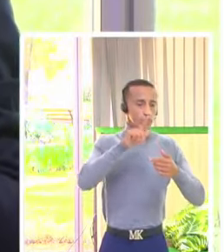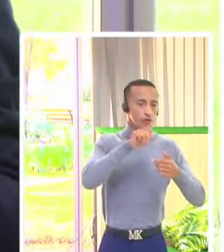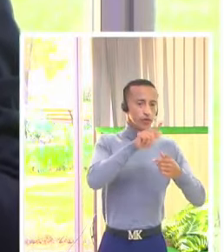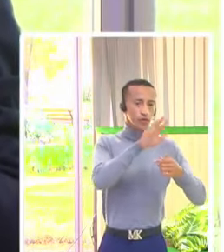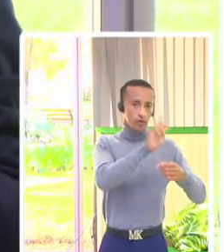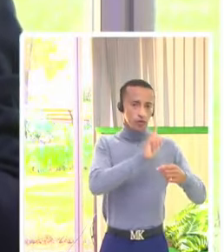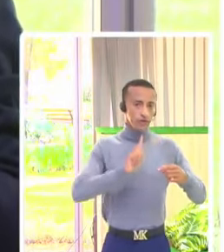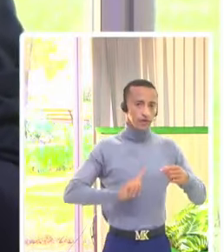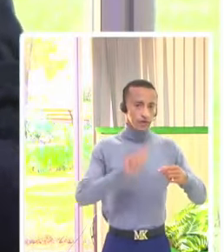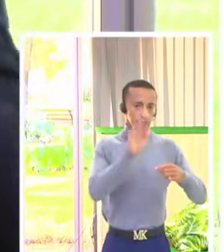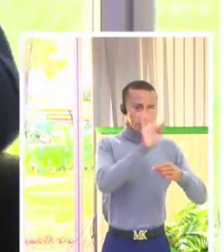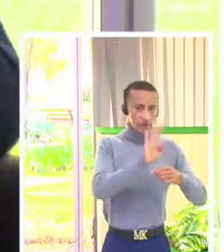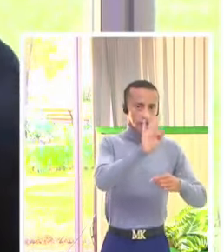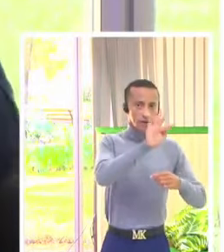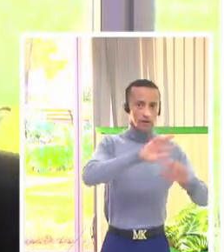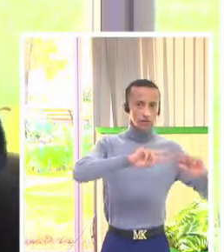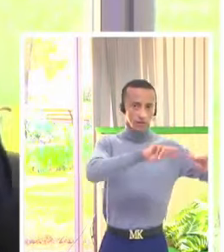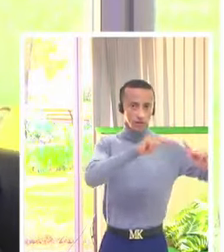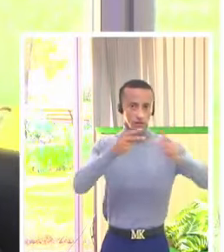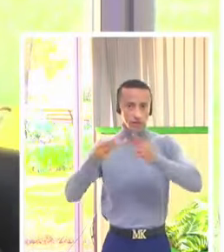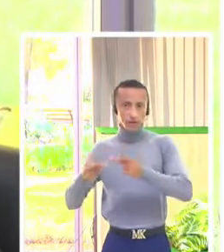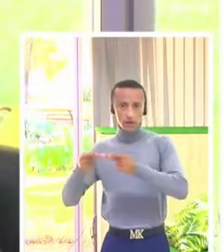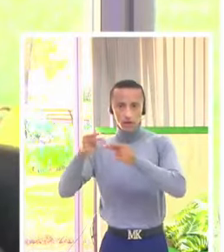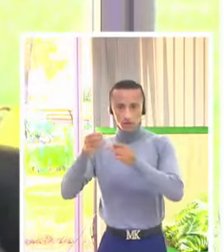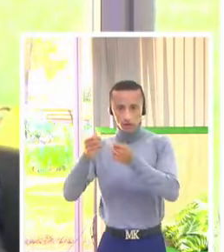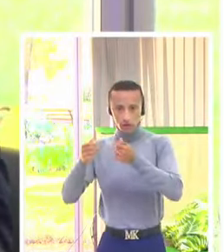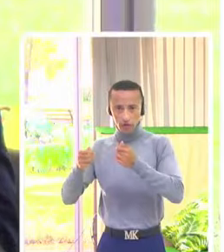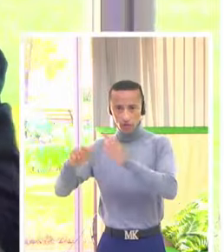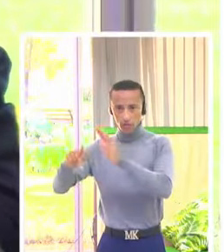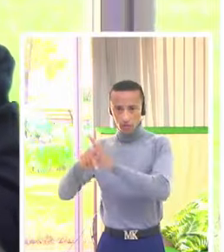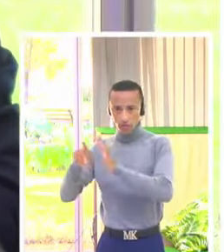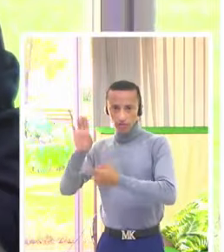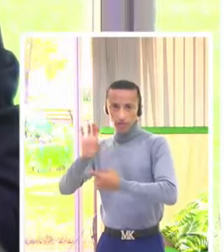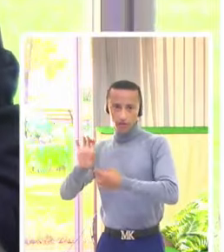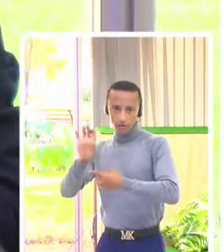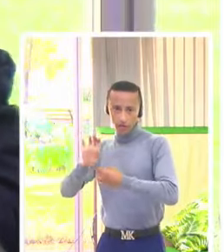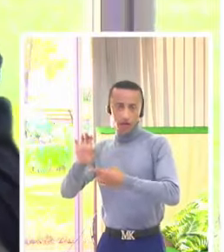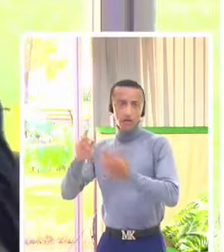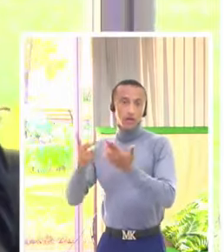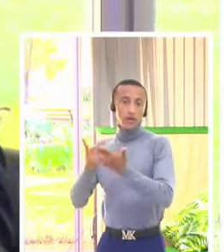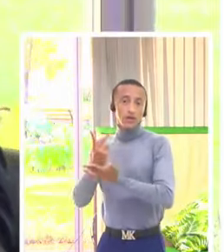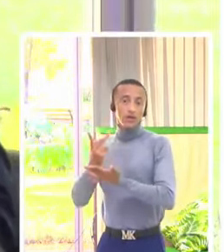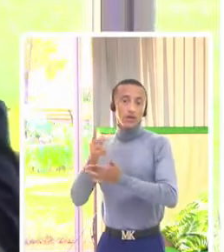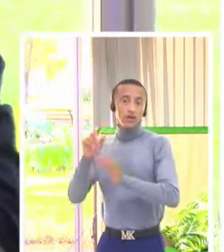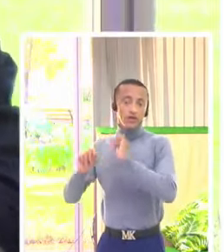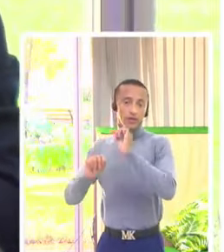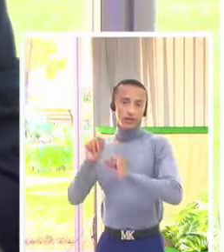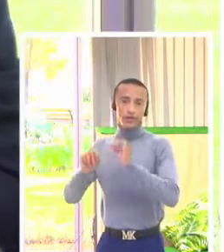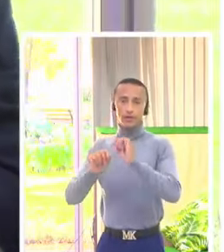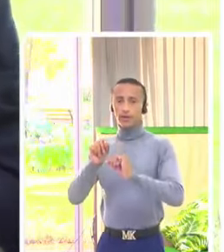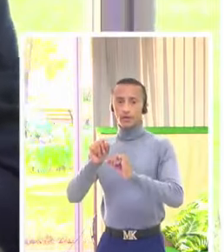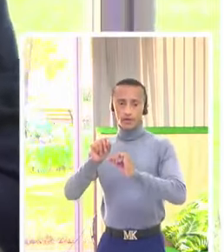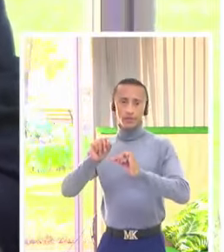right? So a little bit of that. So, but it was a process,